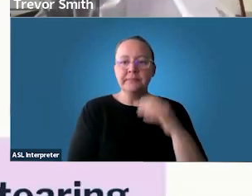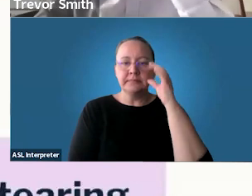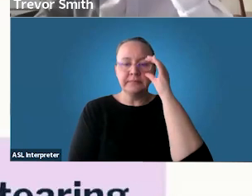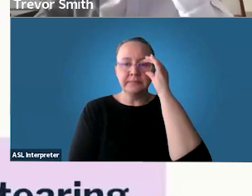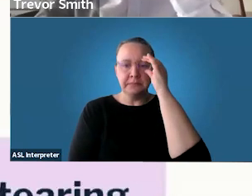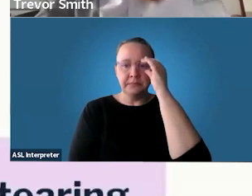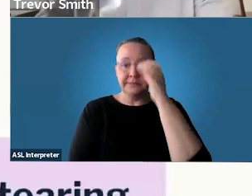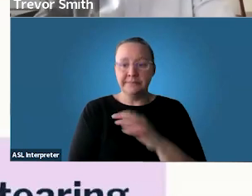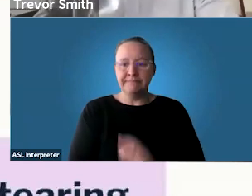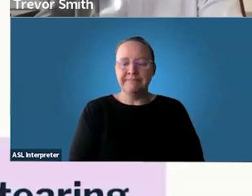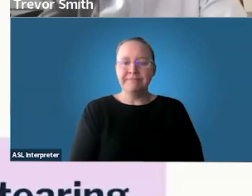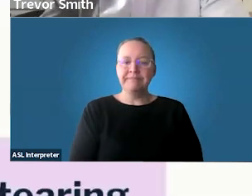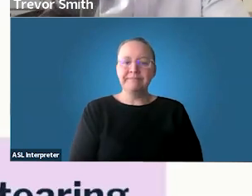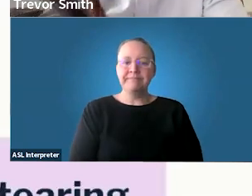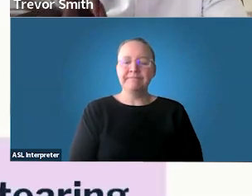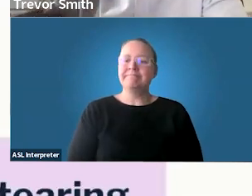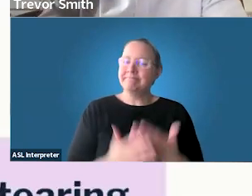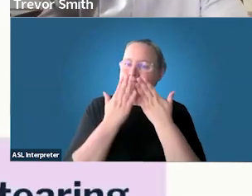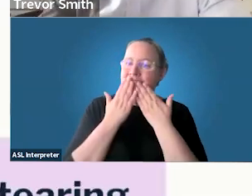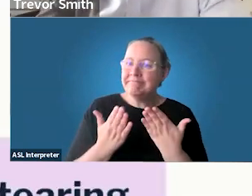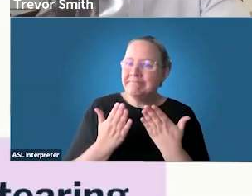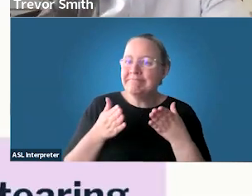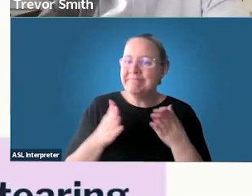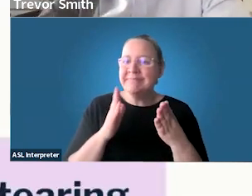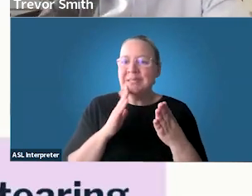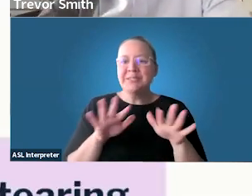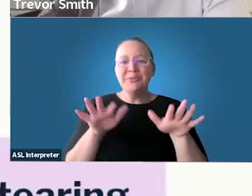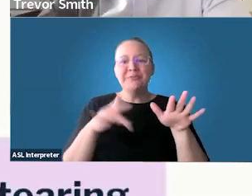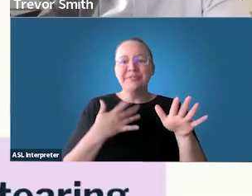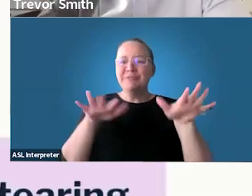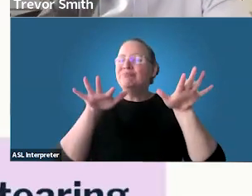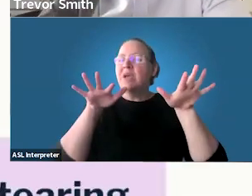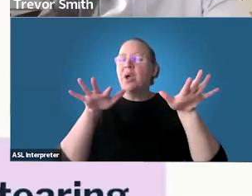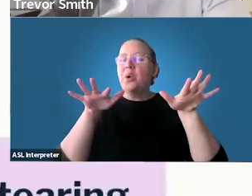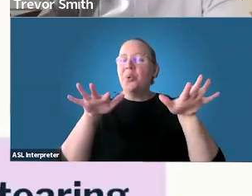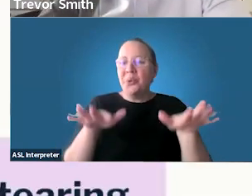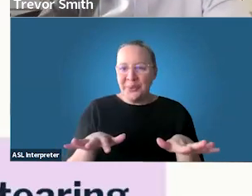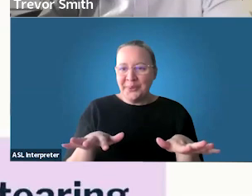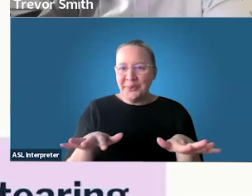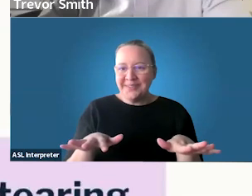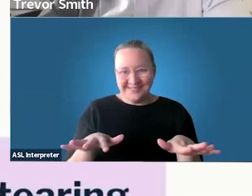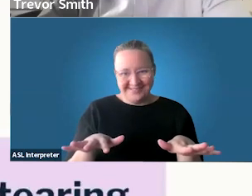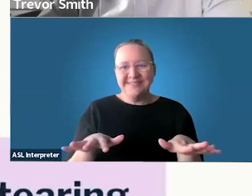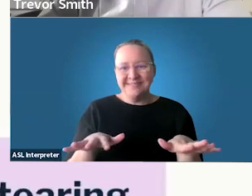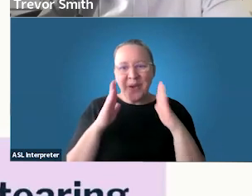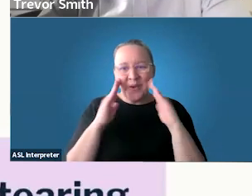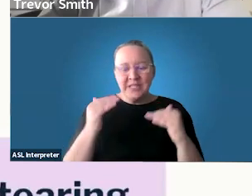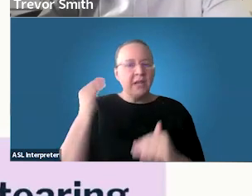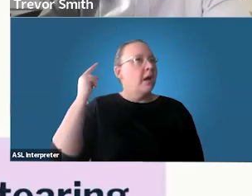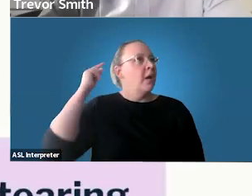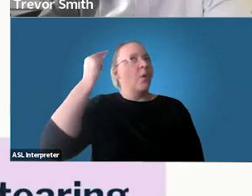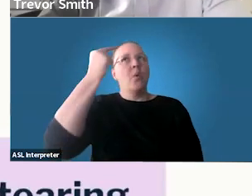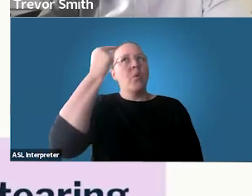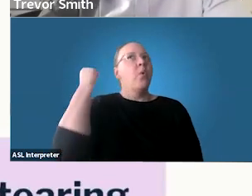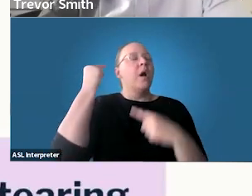So thank you for allowing me to hopefully ground the room. I hope that something came to mind and you'll hold